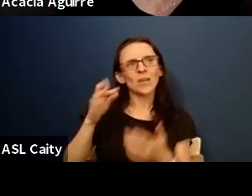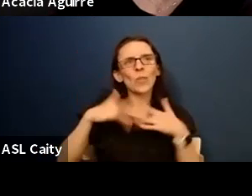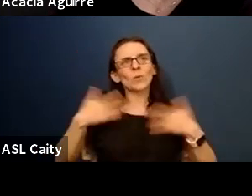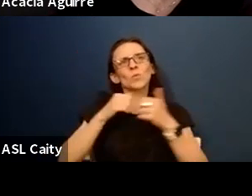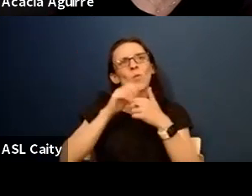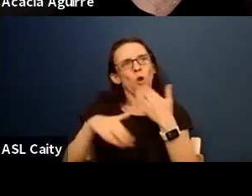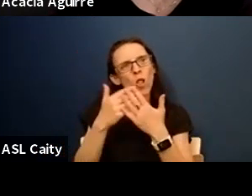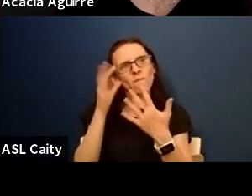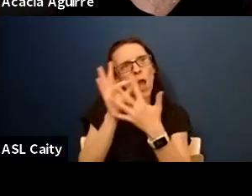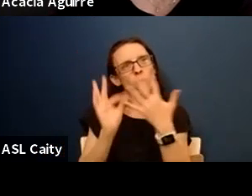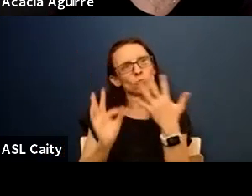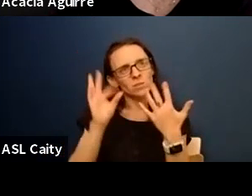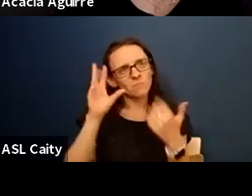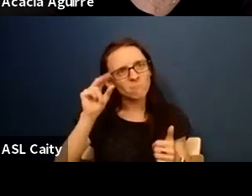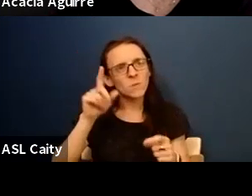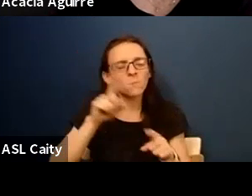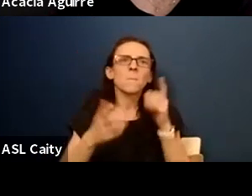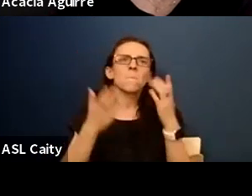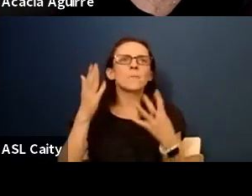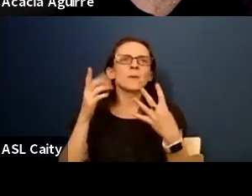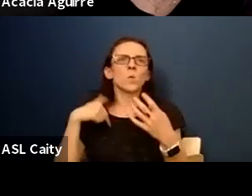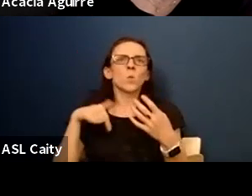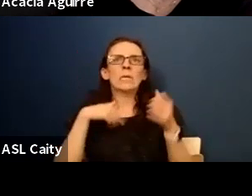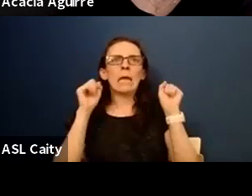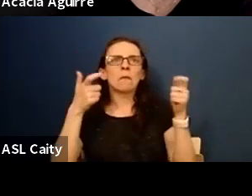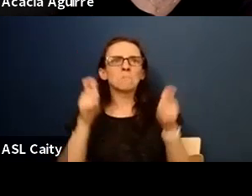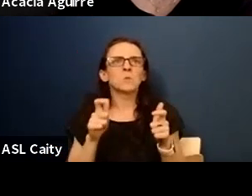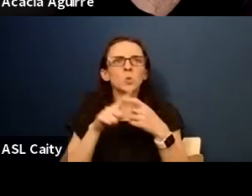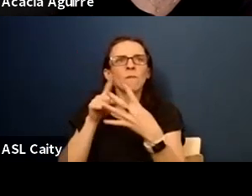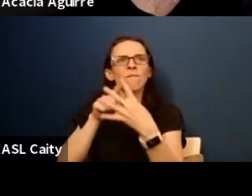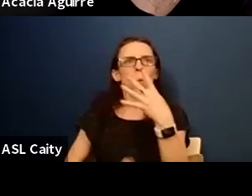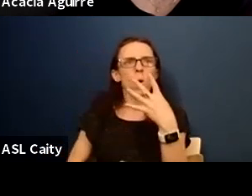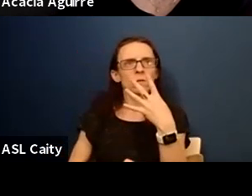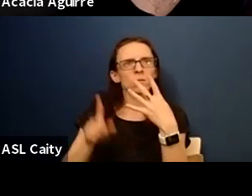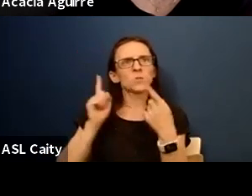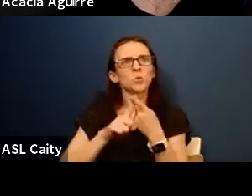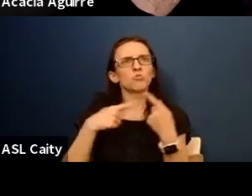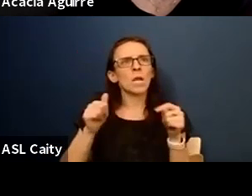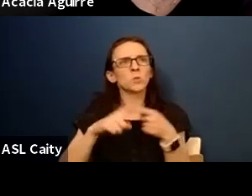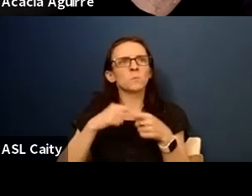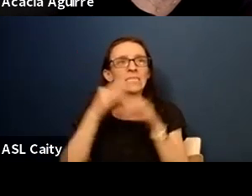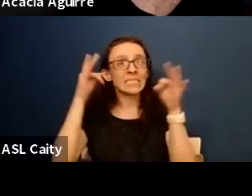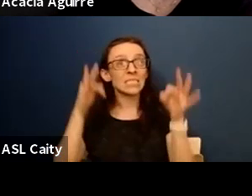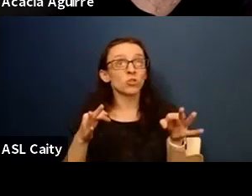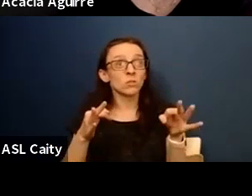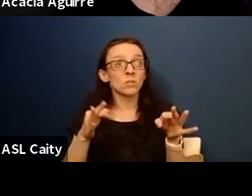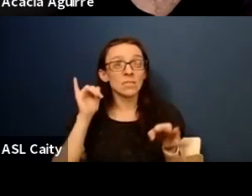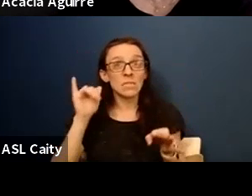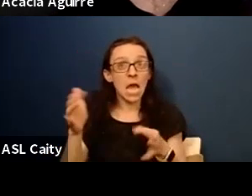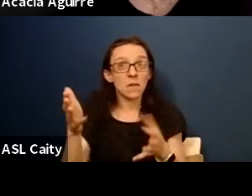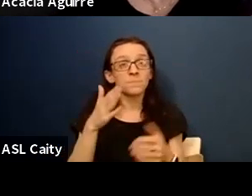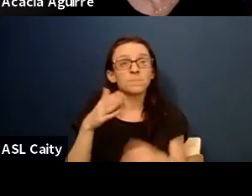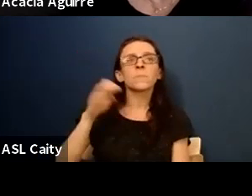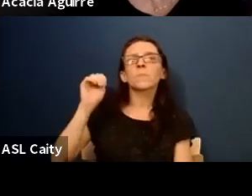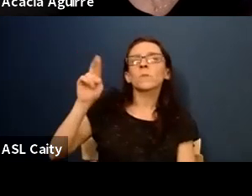those seem to be the 4 that we might be able to work with to get to some consensus here. Is that, yes?